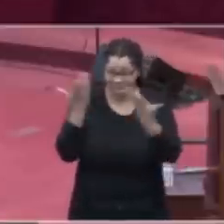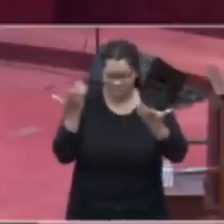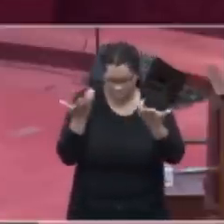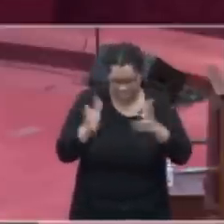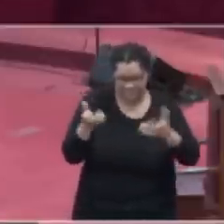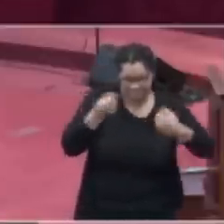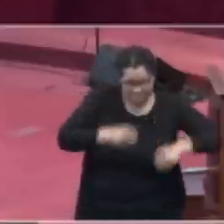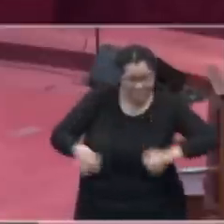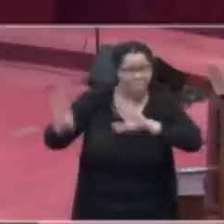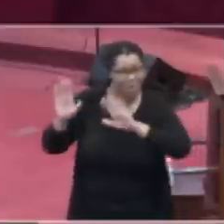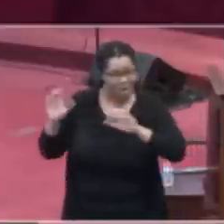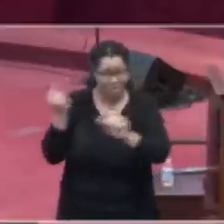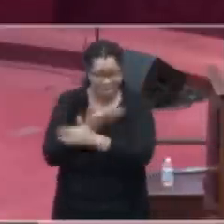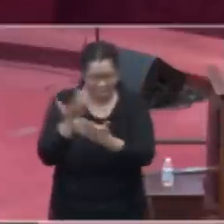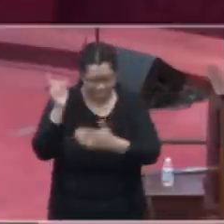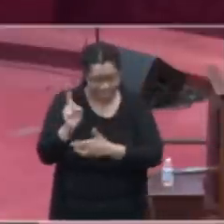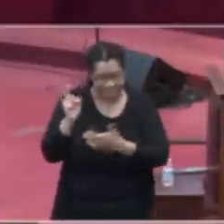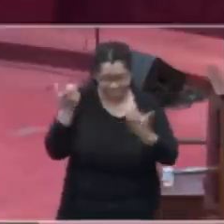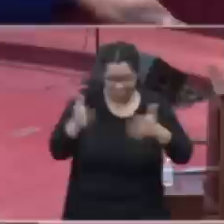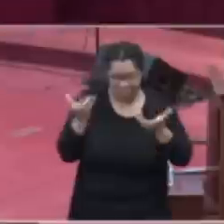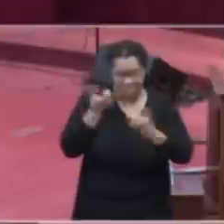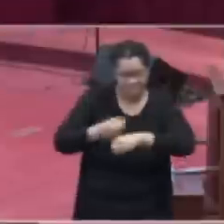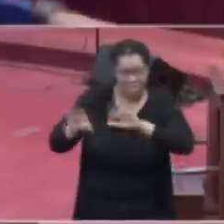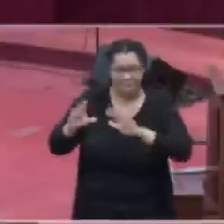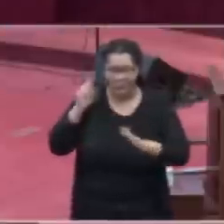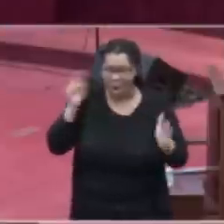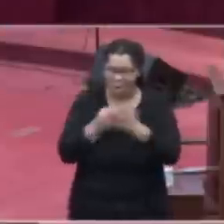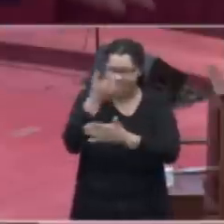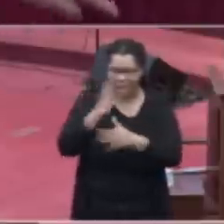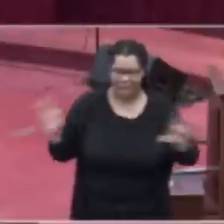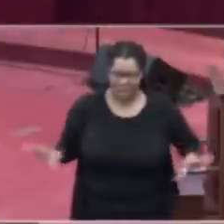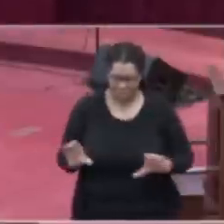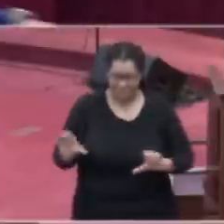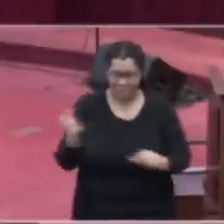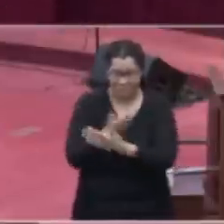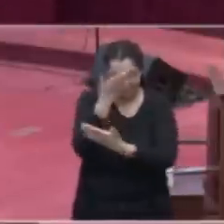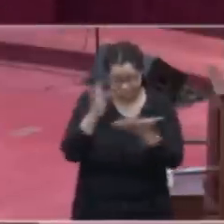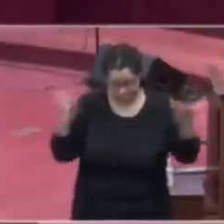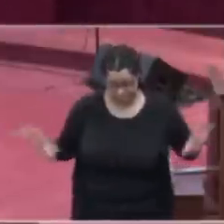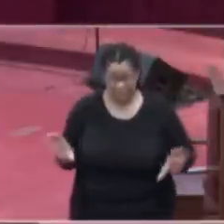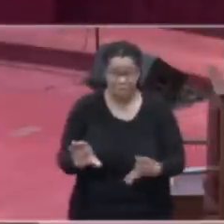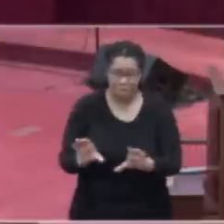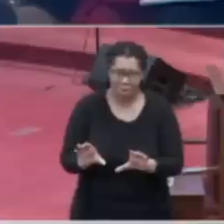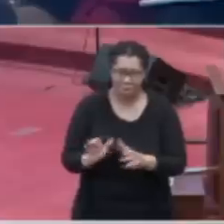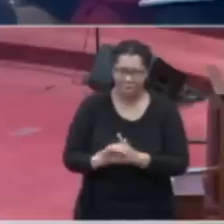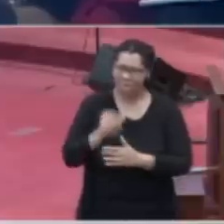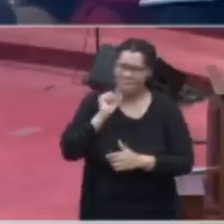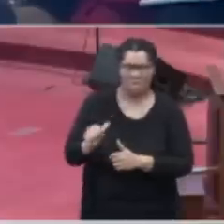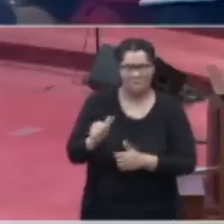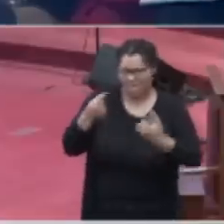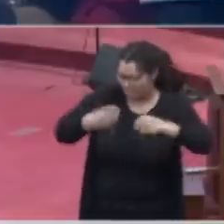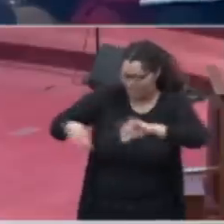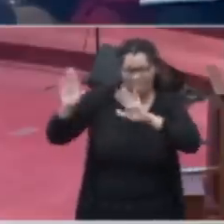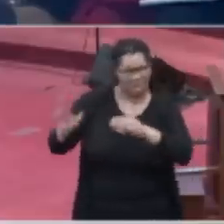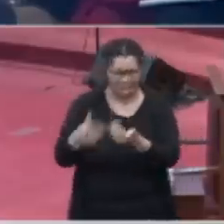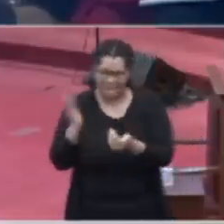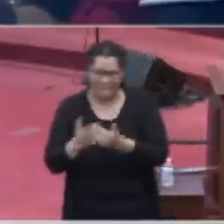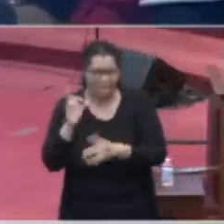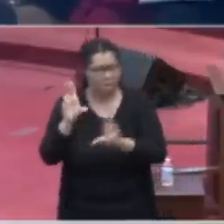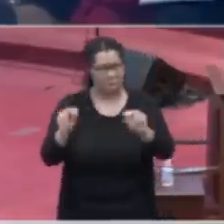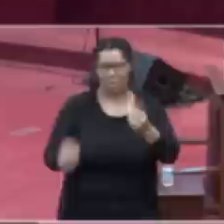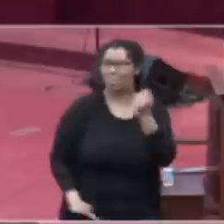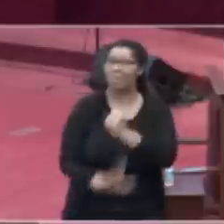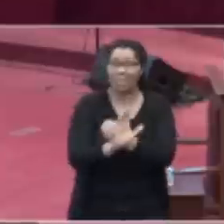having surrendered what you've surrendered, watching God do what God has done, you don't sell that cheaply. You protect